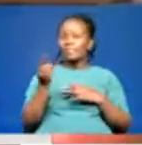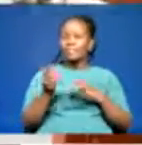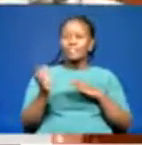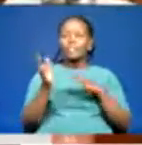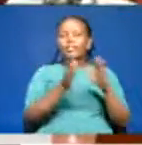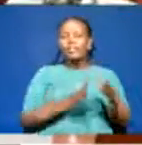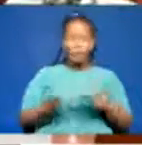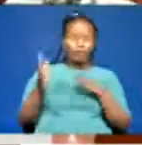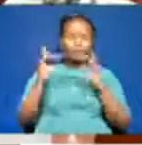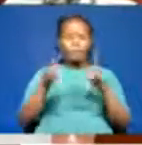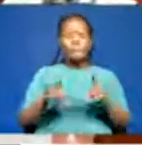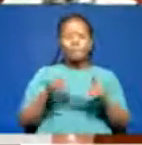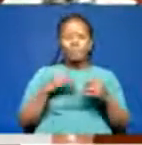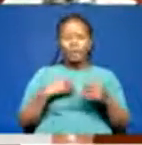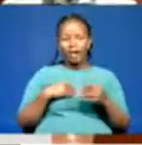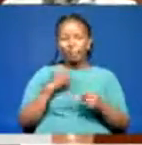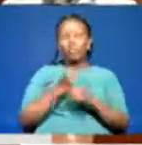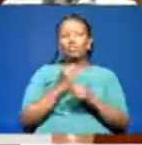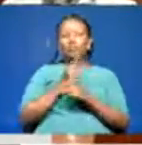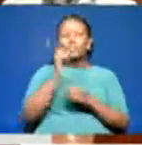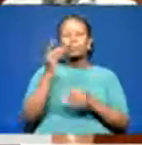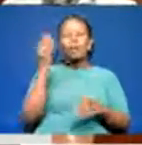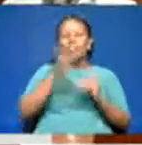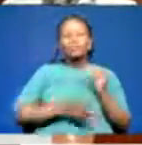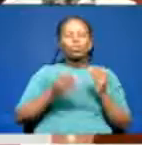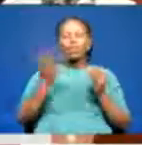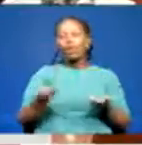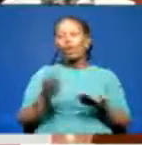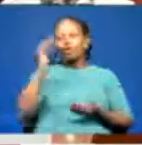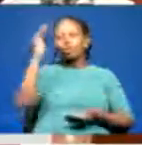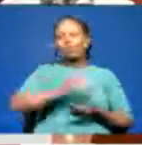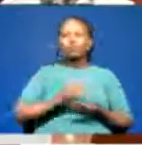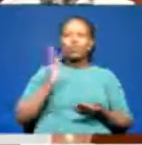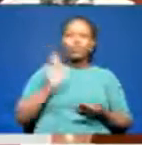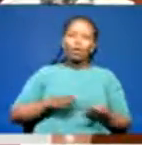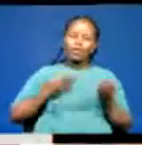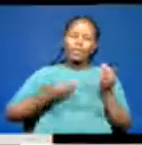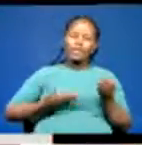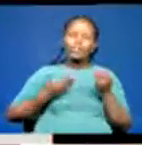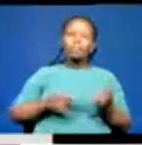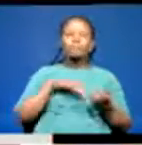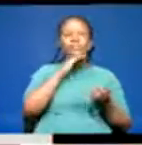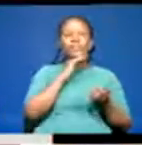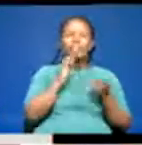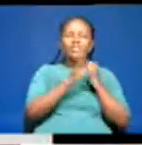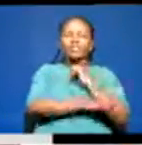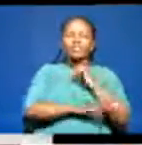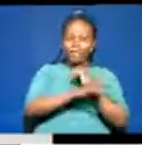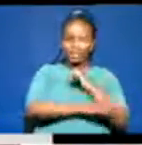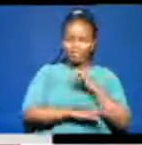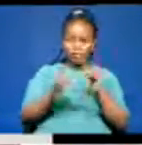extension of veterinary services to ensure good animal health. Through such intervention, honorable members, we believe